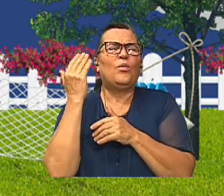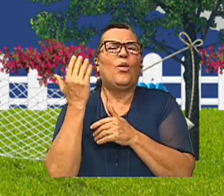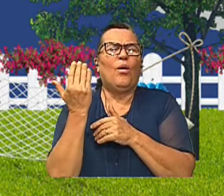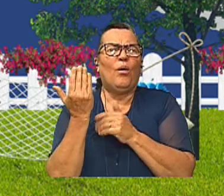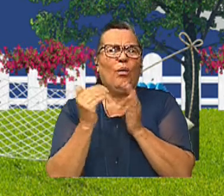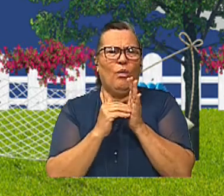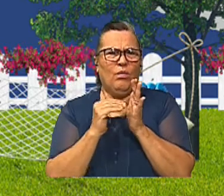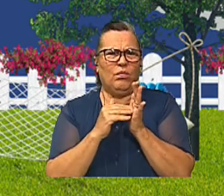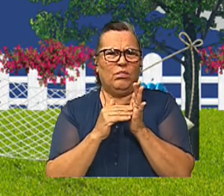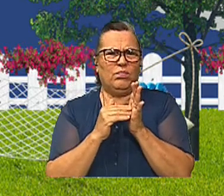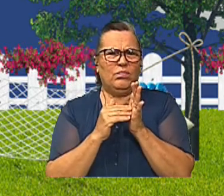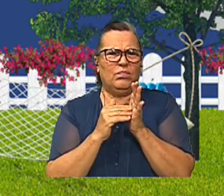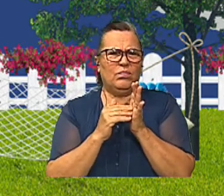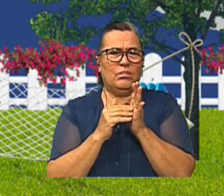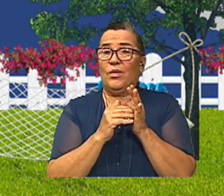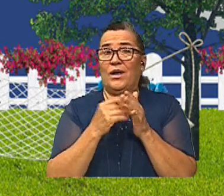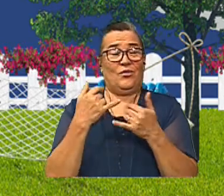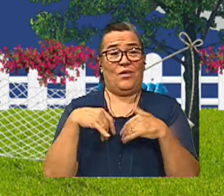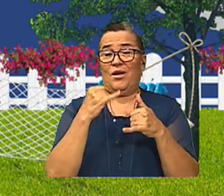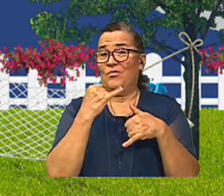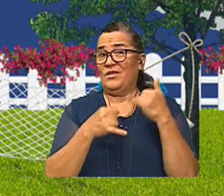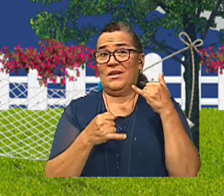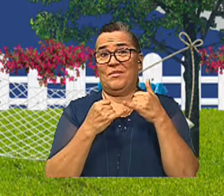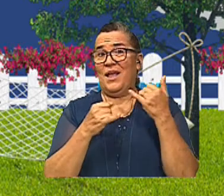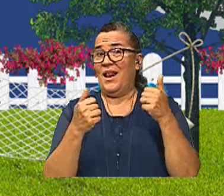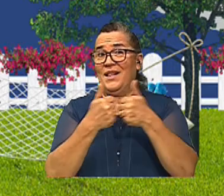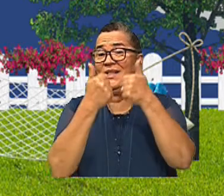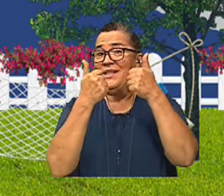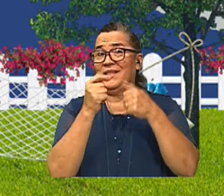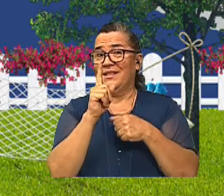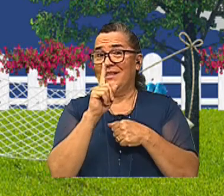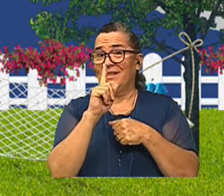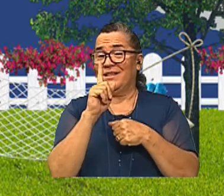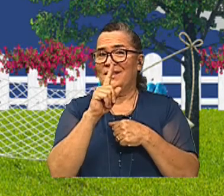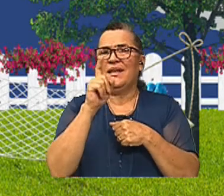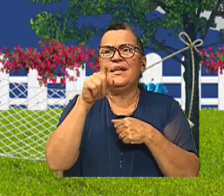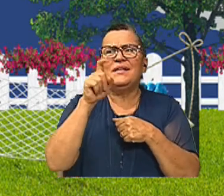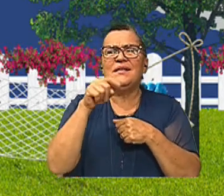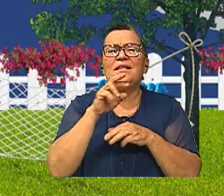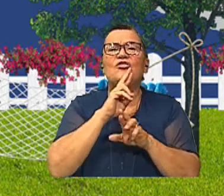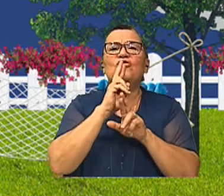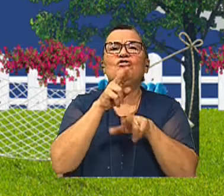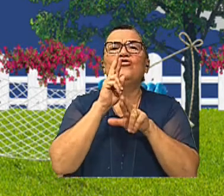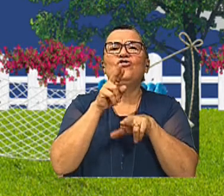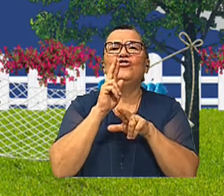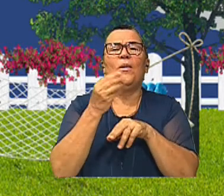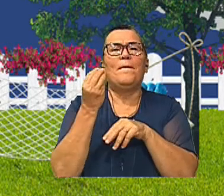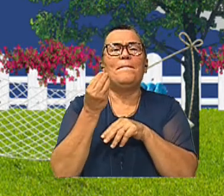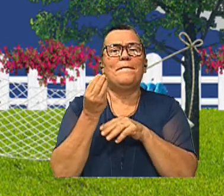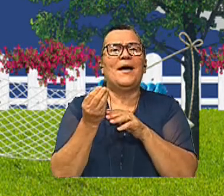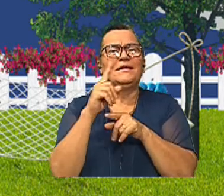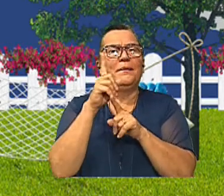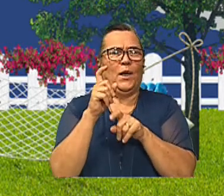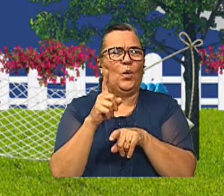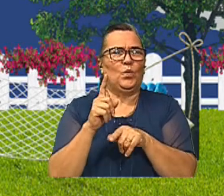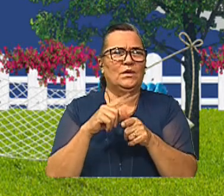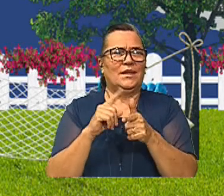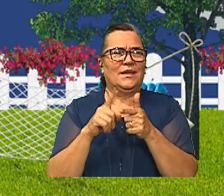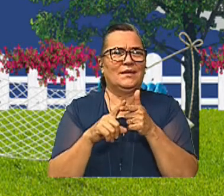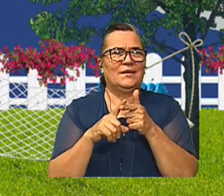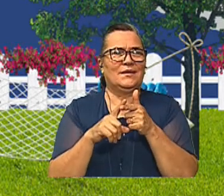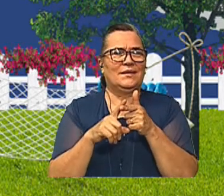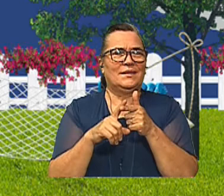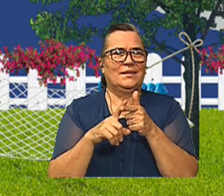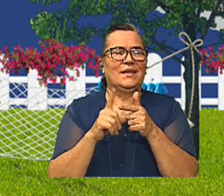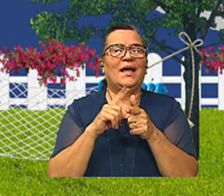we haven't finished the challenge. We need to answer more questions now, right? Yes,